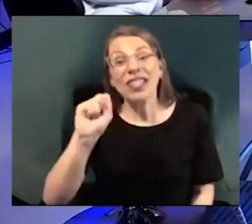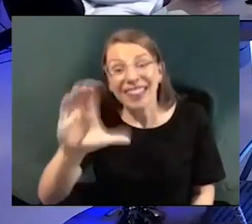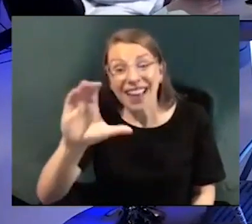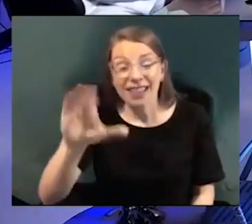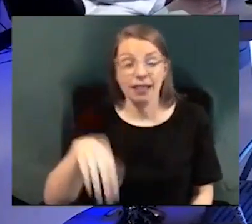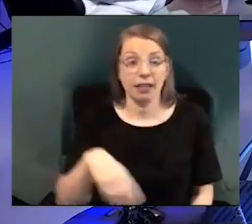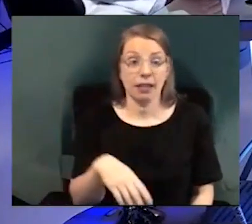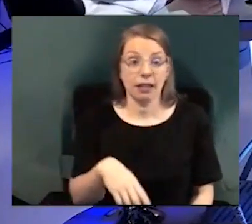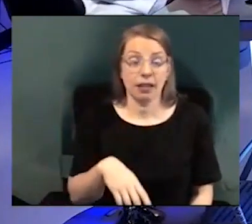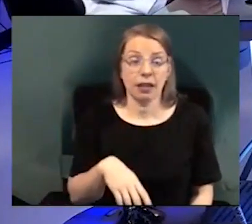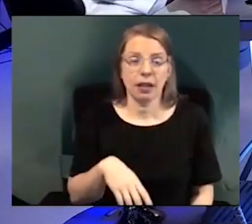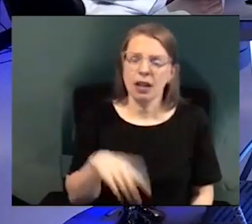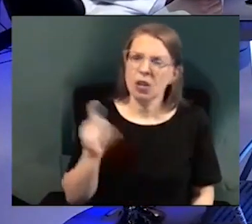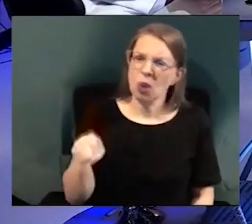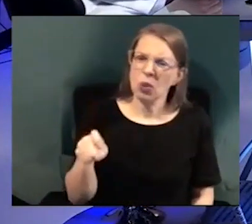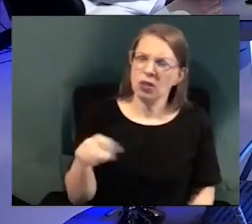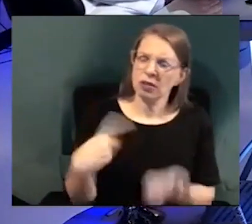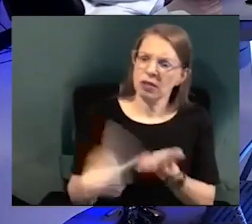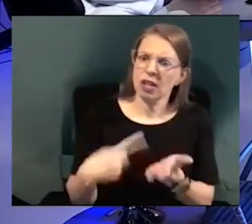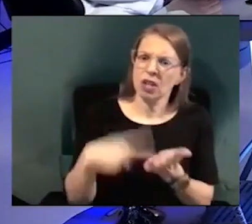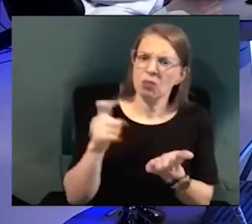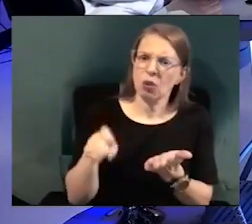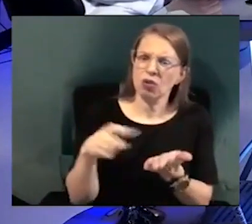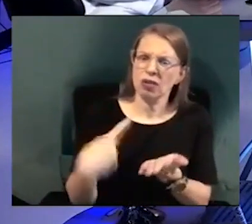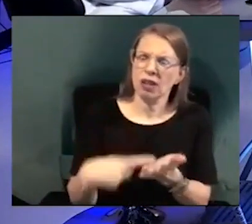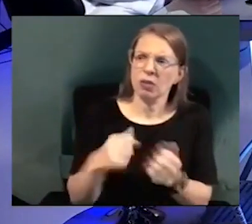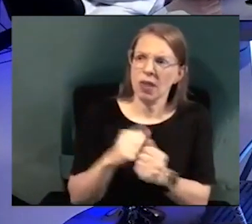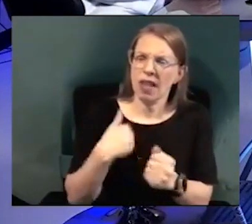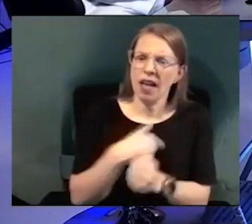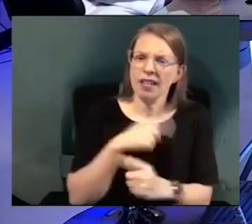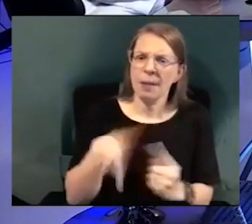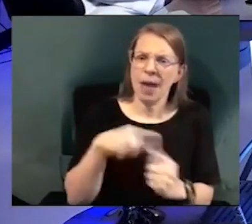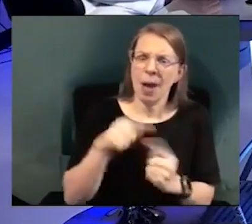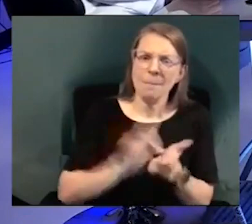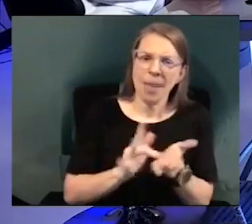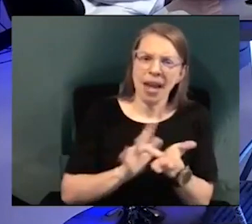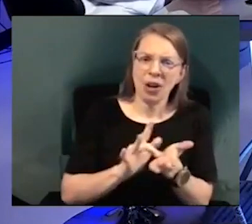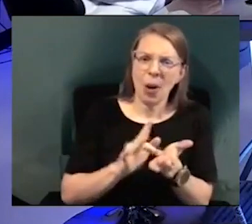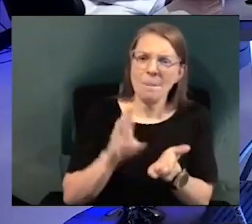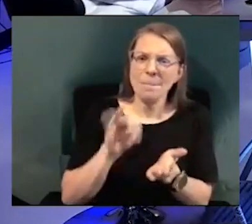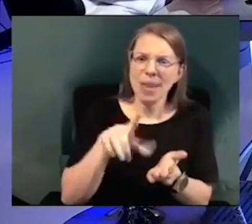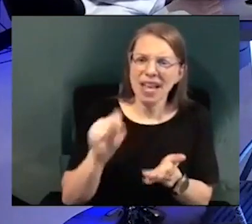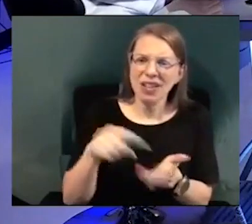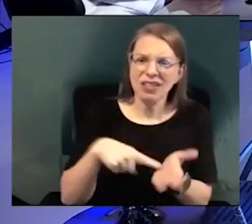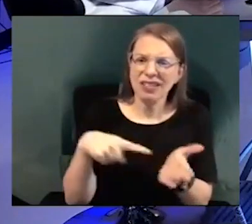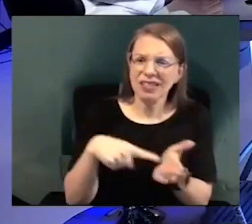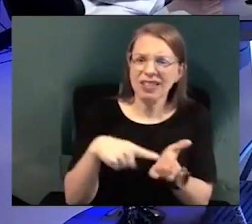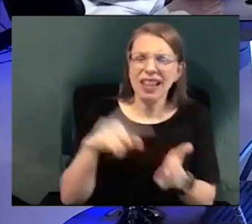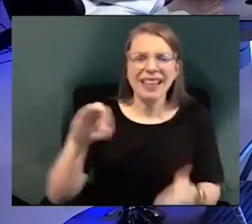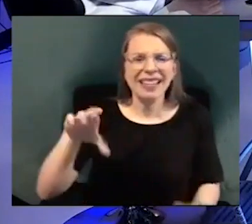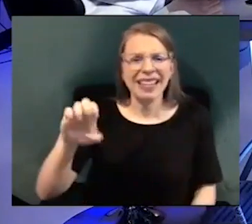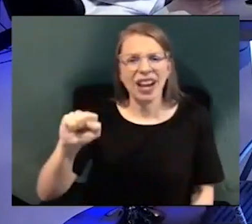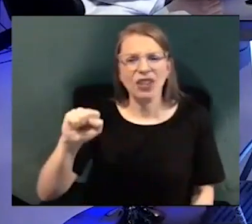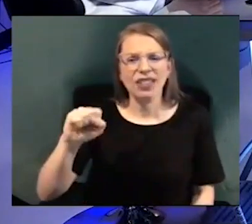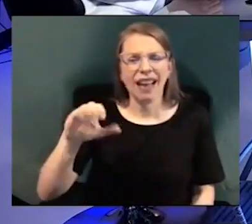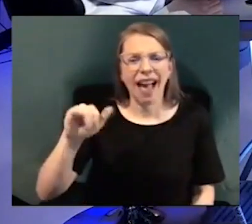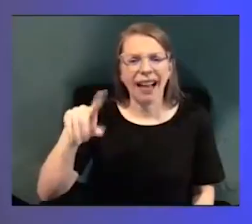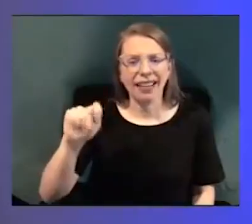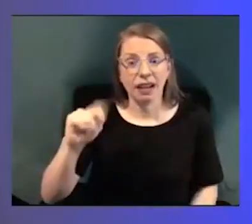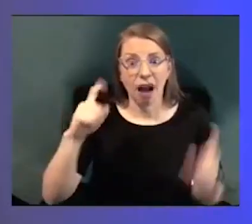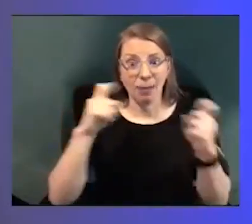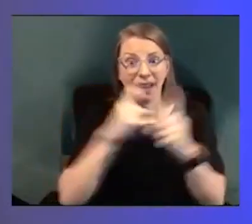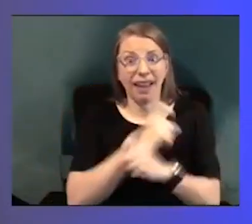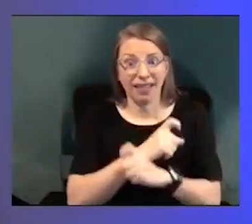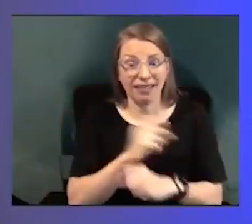was it we were supposed to say? You're going to talk to us about medical bills and updates. What's covered by the CARES Act? I still don't understand it. It's complicated, right? It's is. complicated